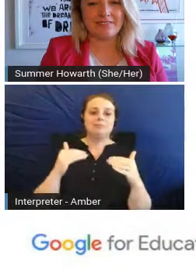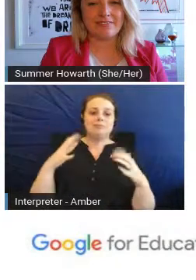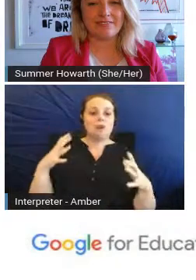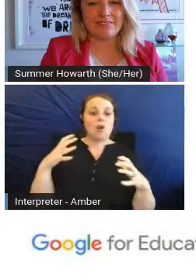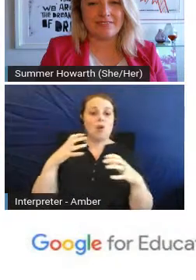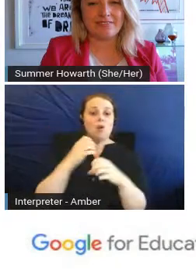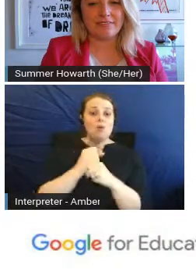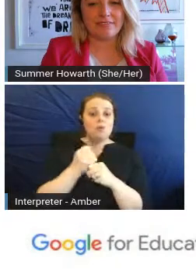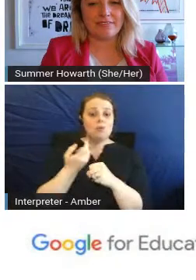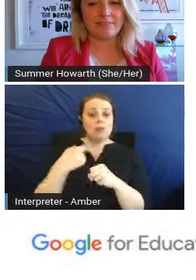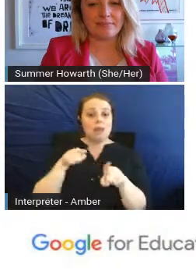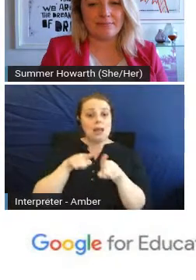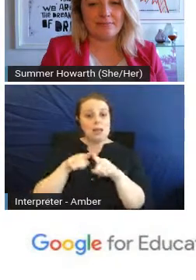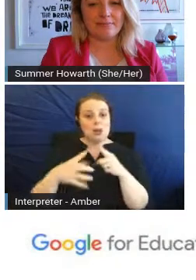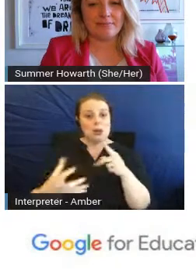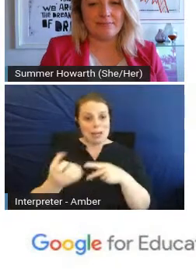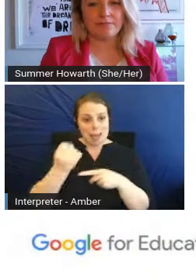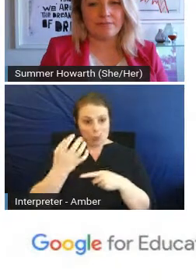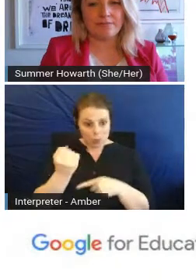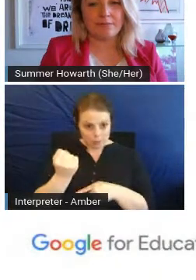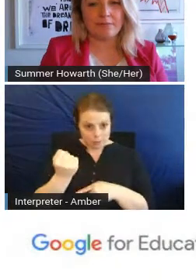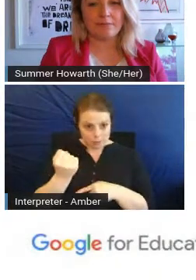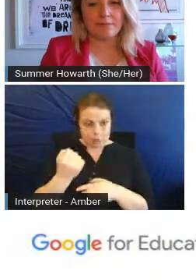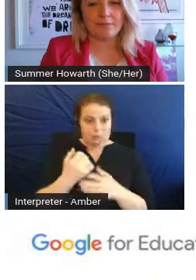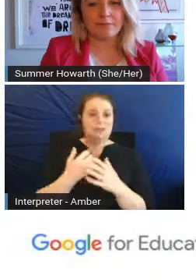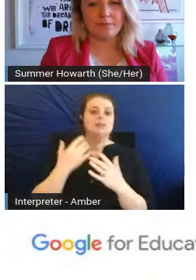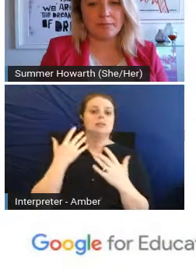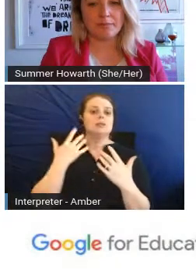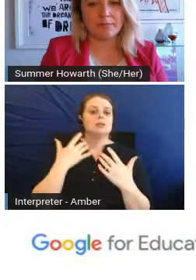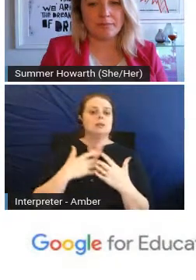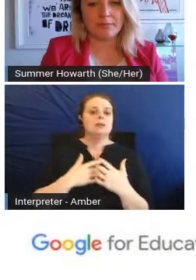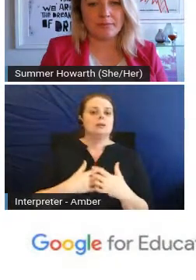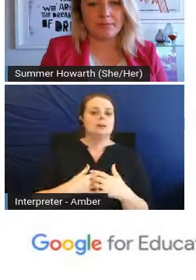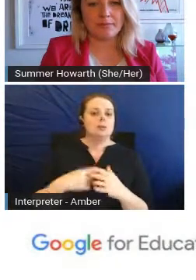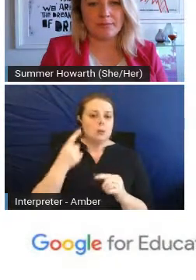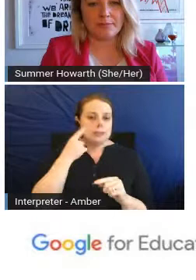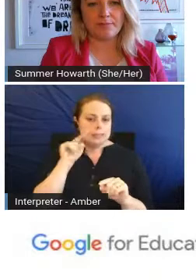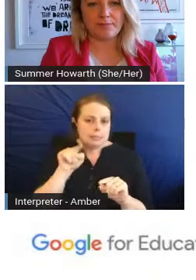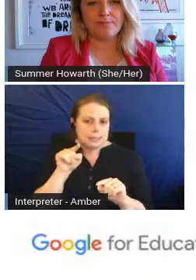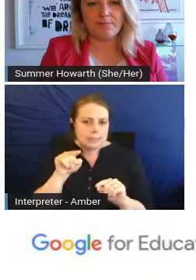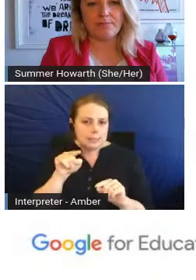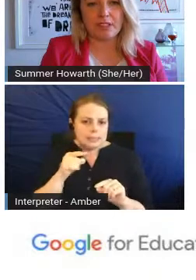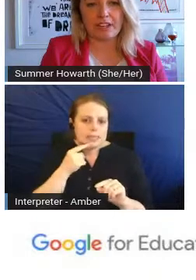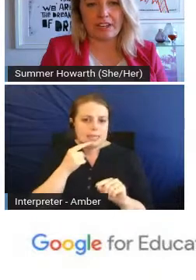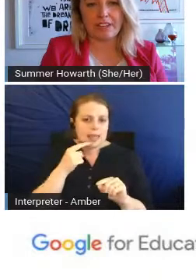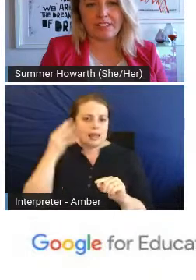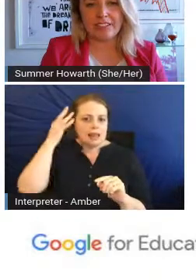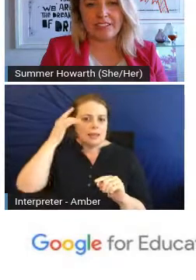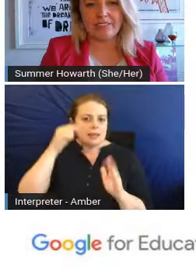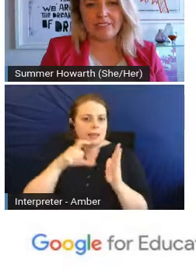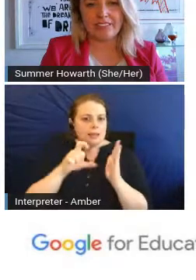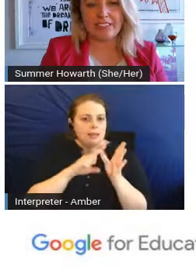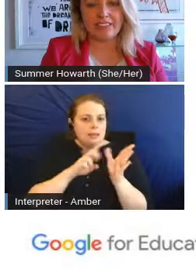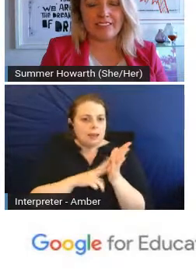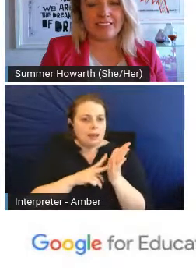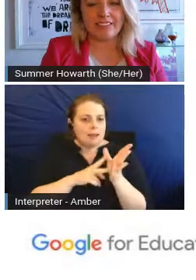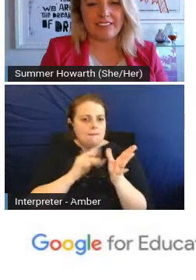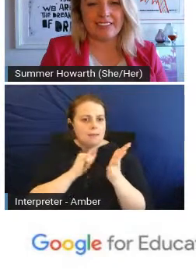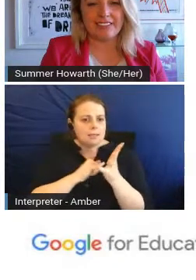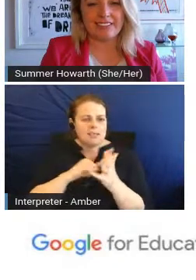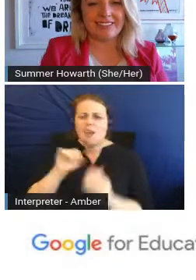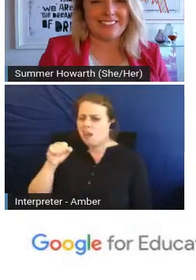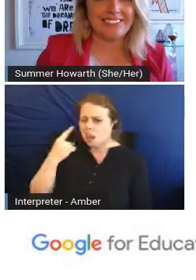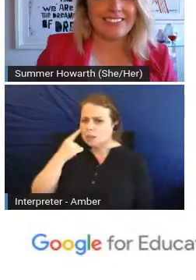and the learning outcomes. So obviously we're identifying it. But you see this right here, this thinking canvas thing that I've written here? Yeah, I see that. I see that.